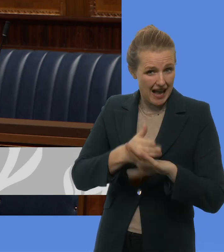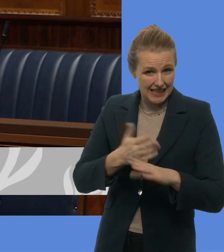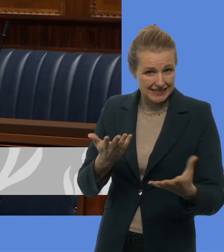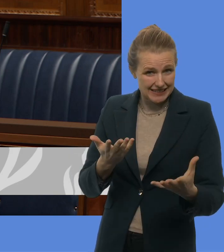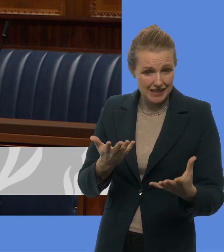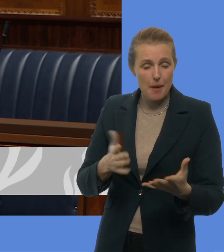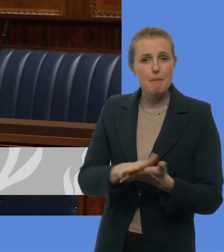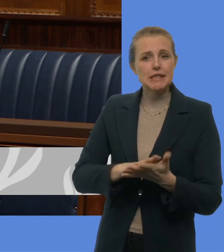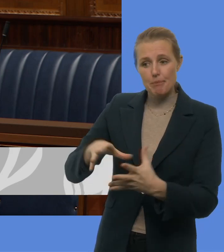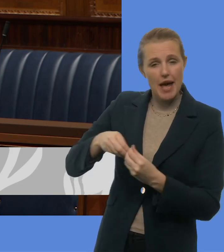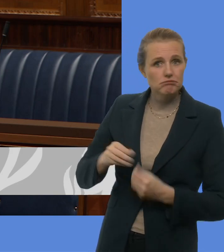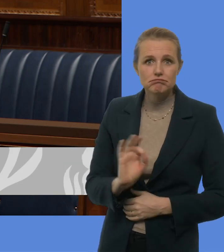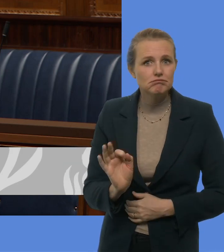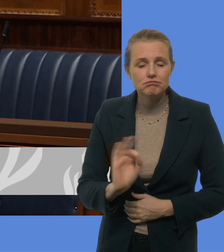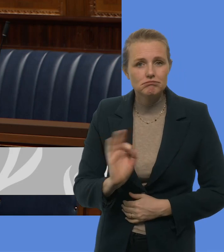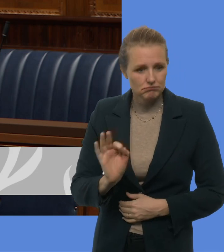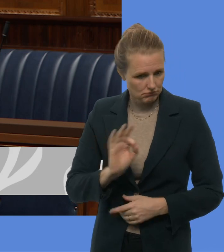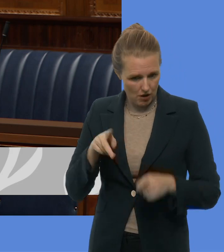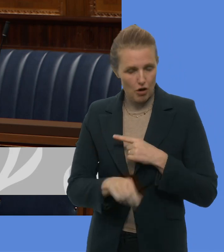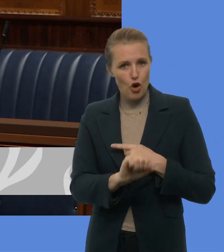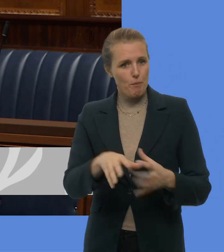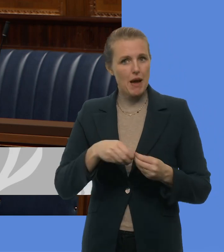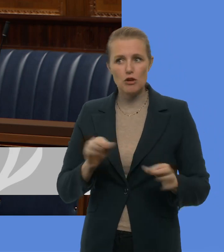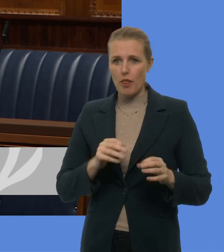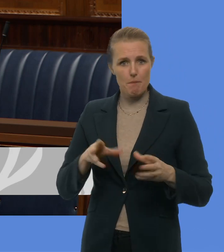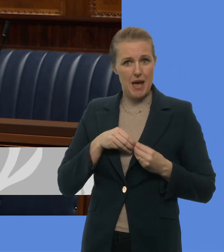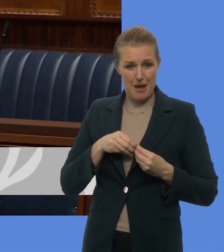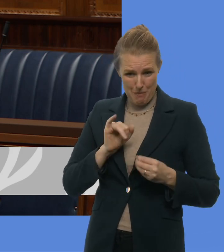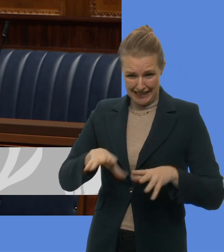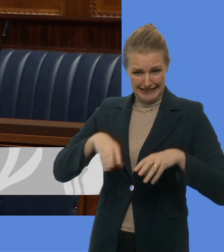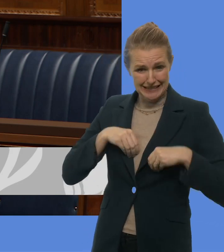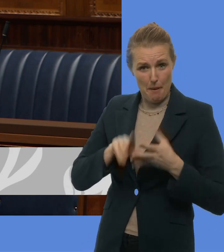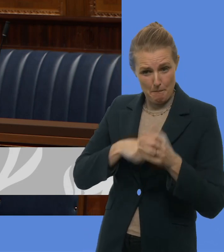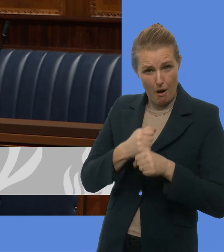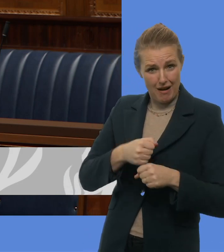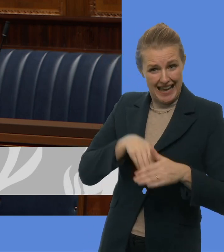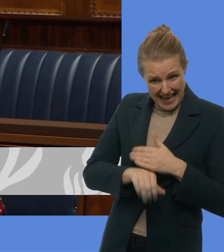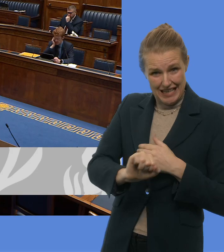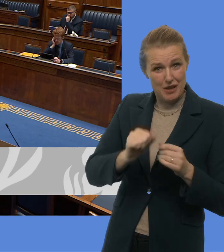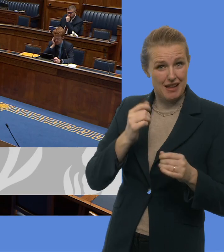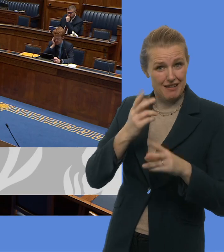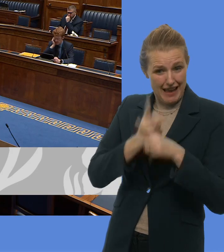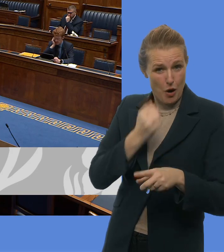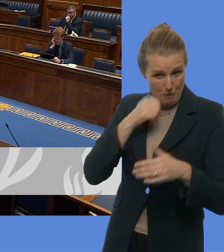for our care assistants, domestics, etc., who are providing vital support within our care homes? Thank you.